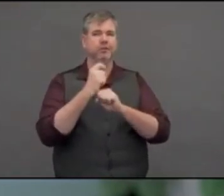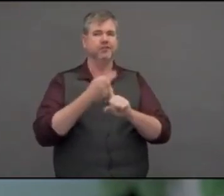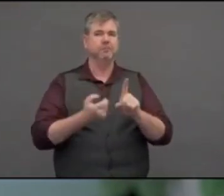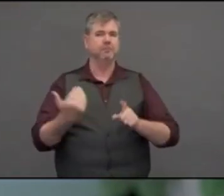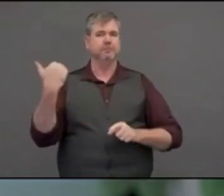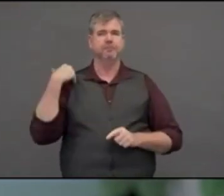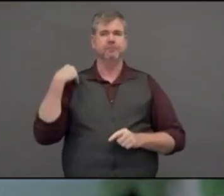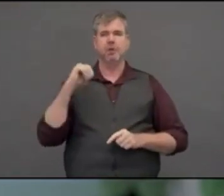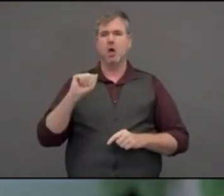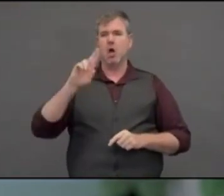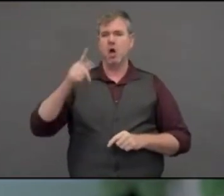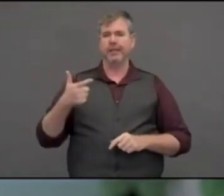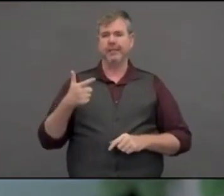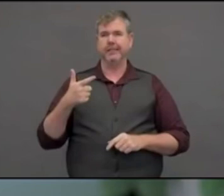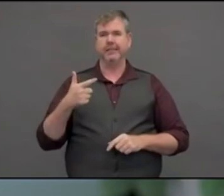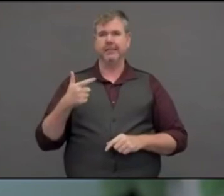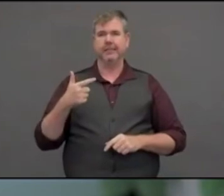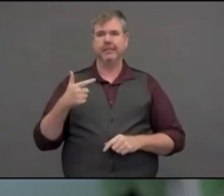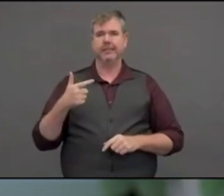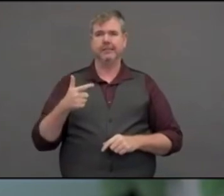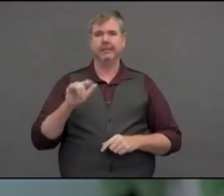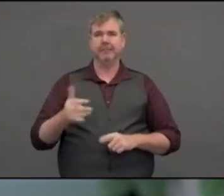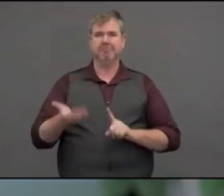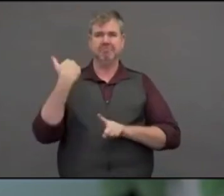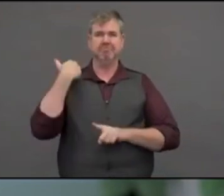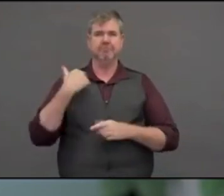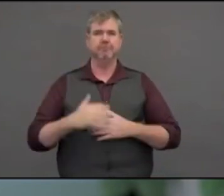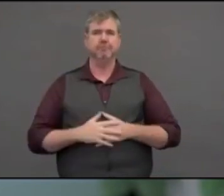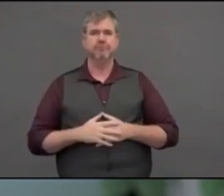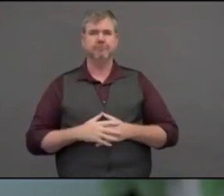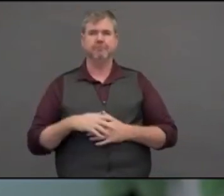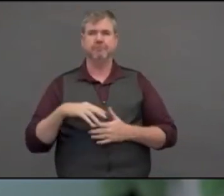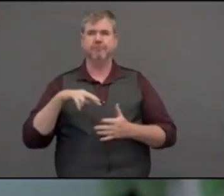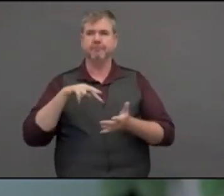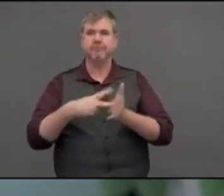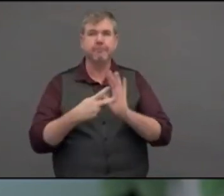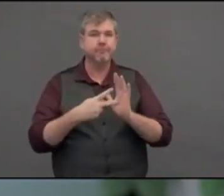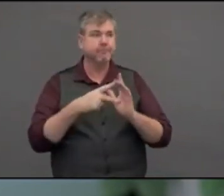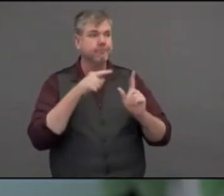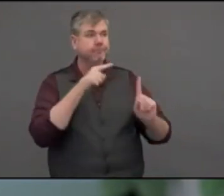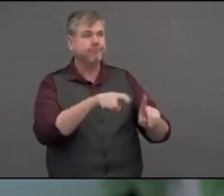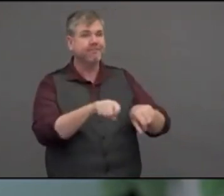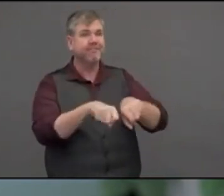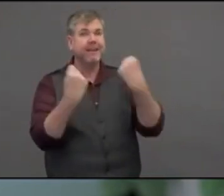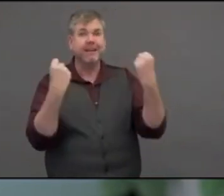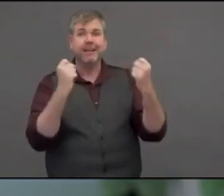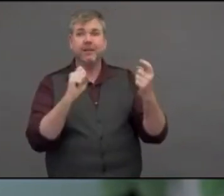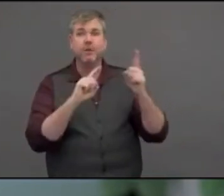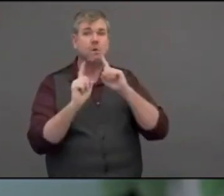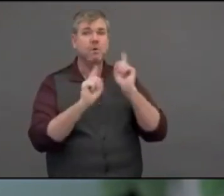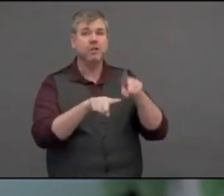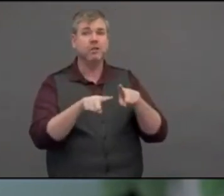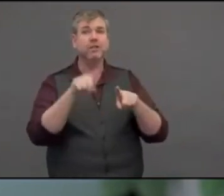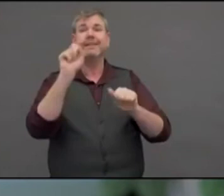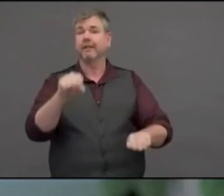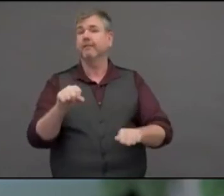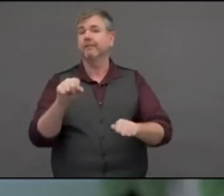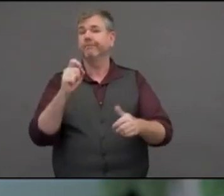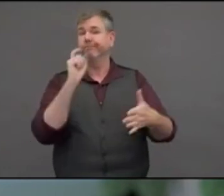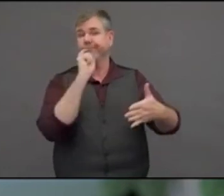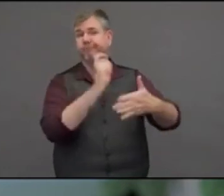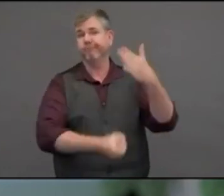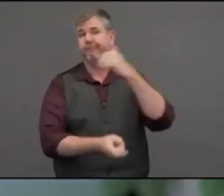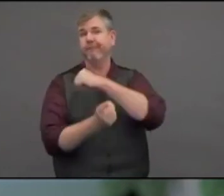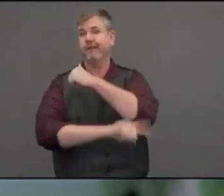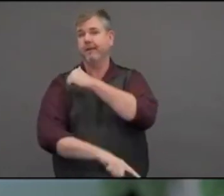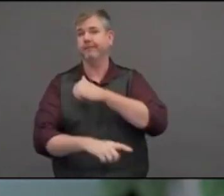that providers that violate the order are subject to fines and are potentially subject to